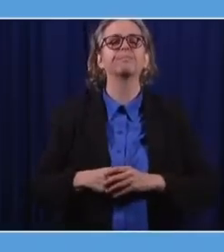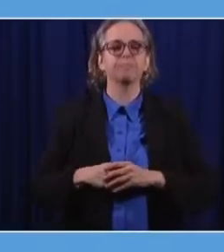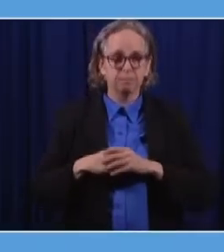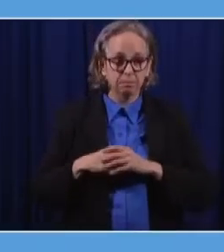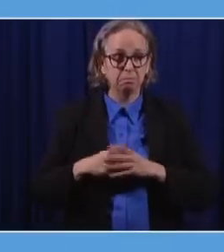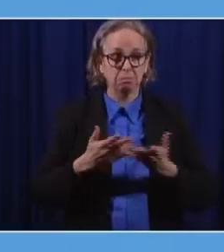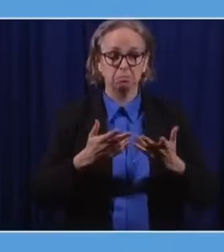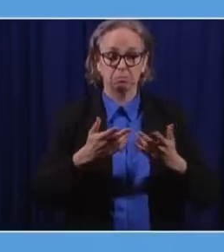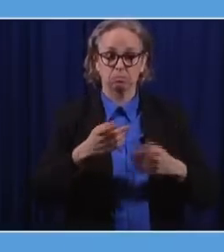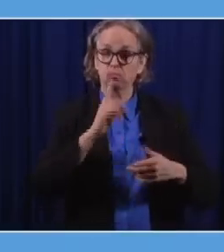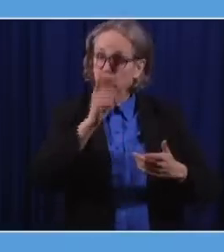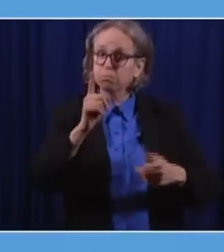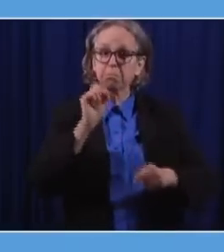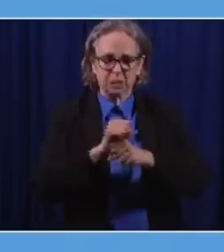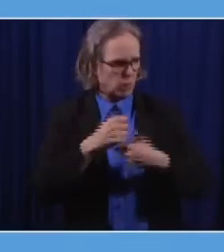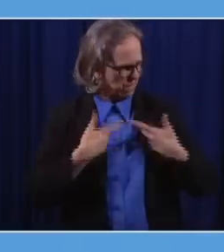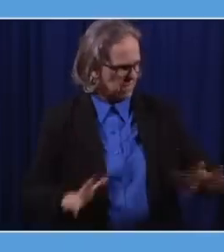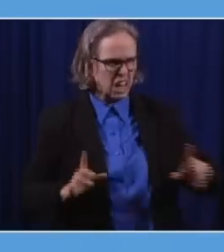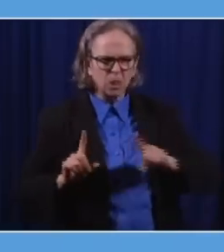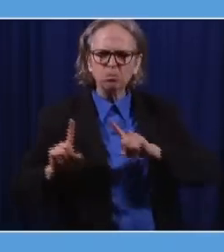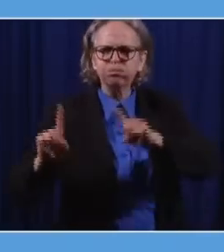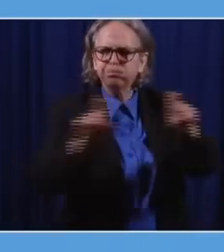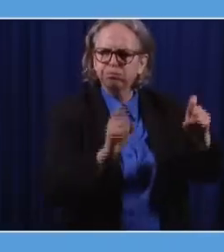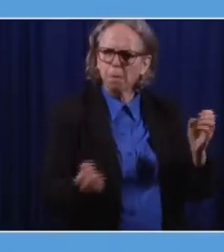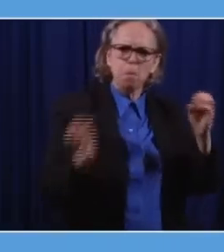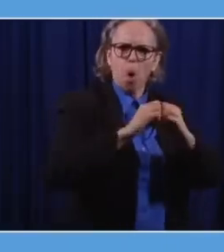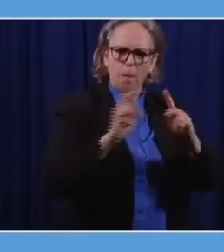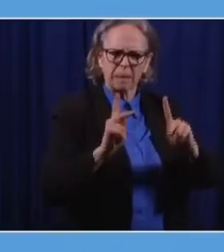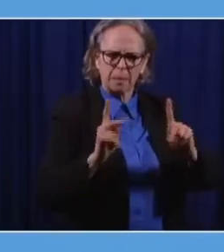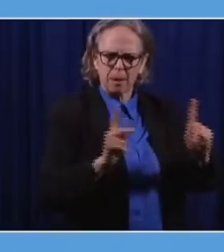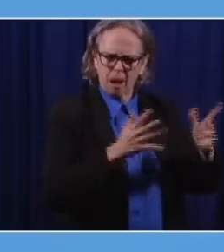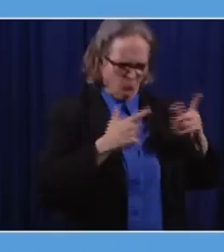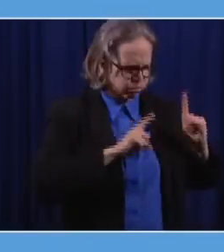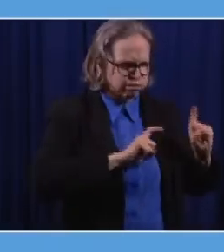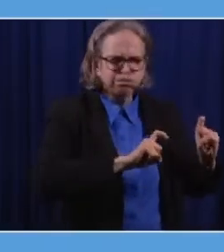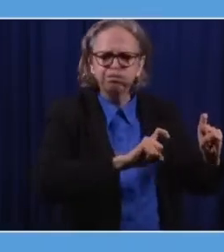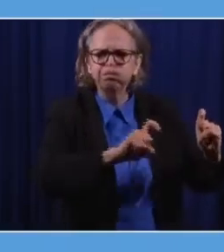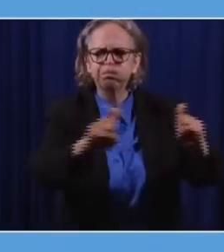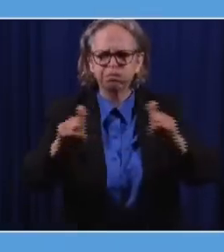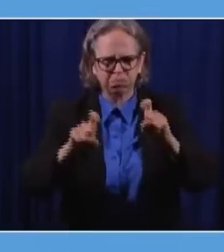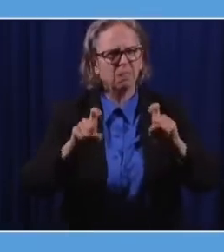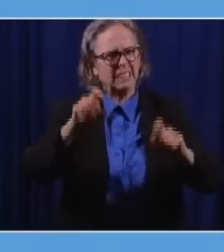that we've been successful increasing our testing capacity during the past several months.